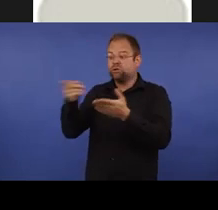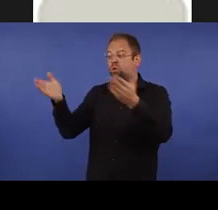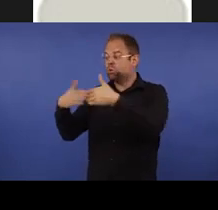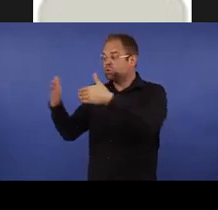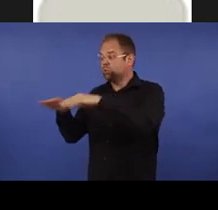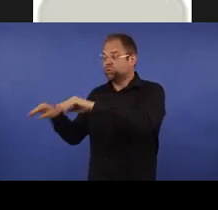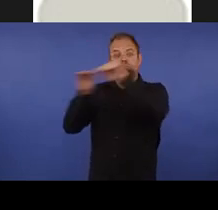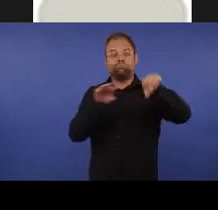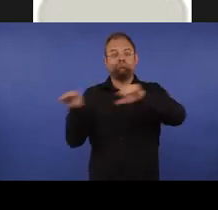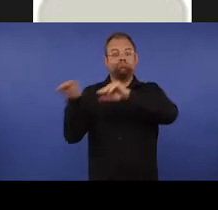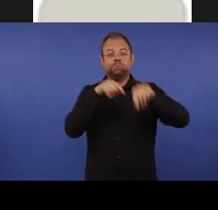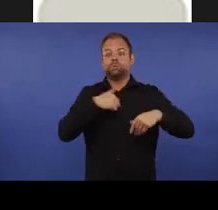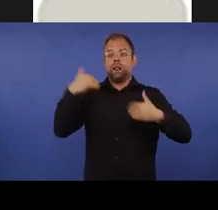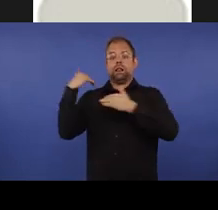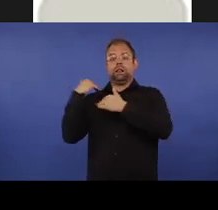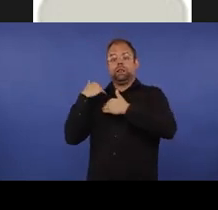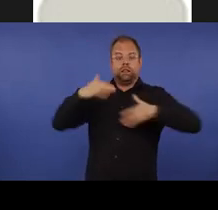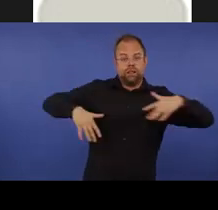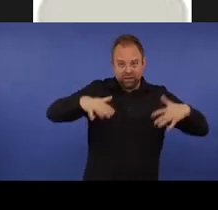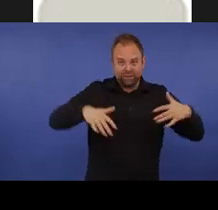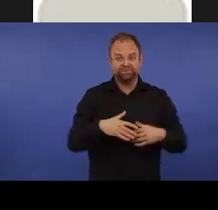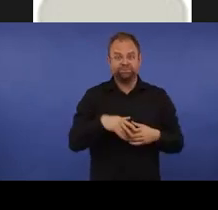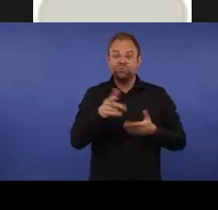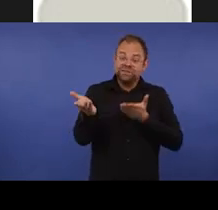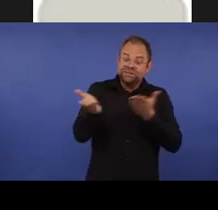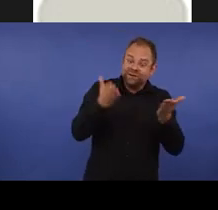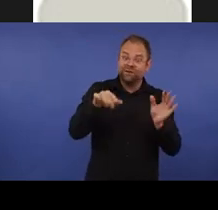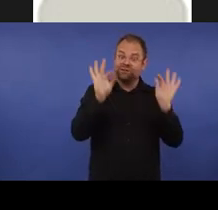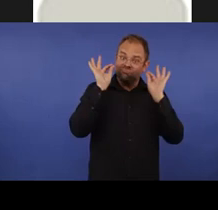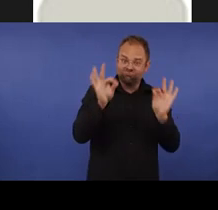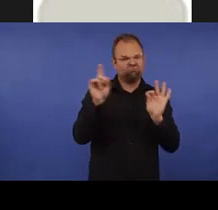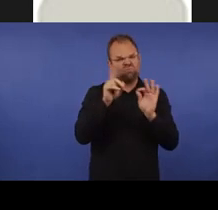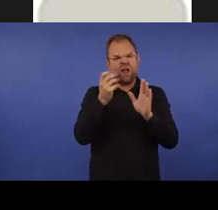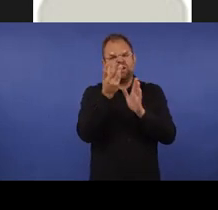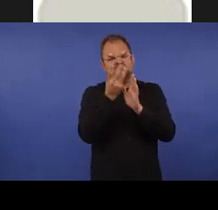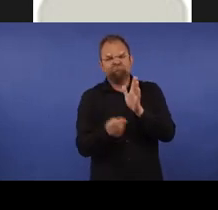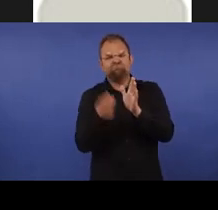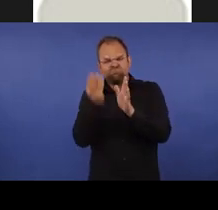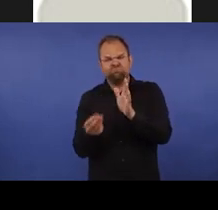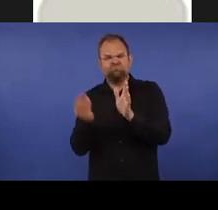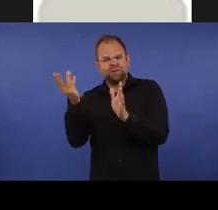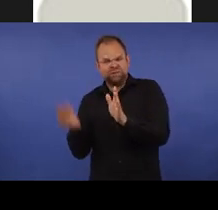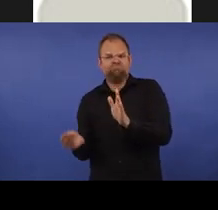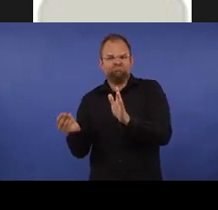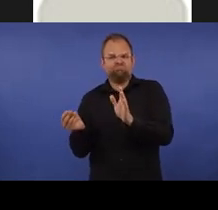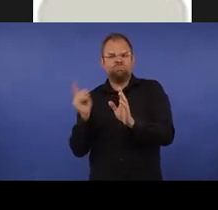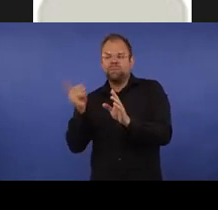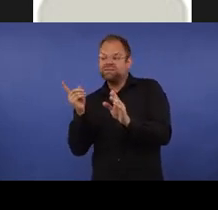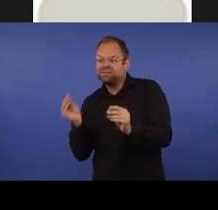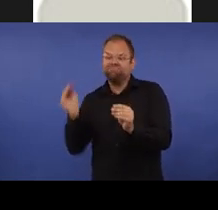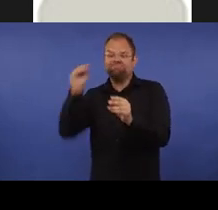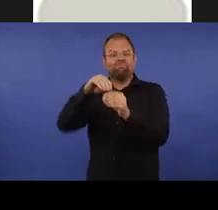to reduce gaps. We were able to provide essential support to people with disabilities and the community. This